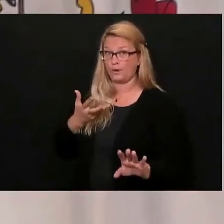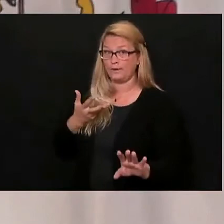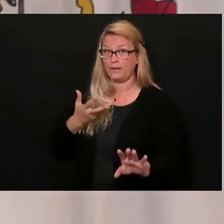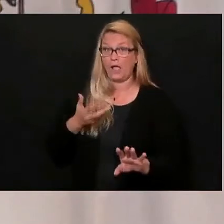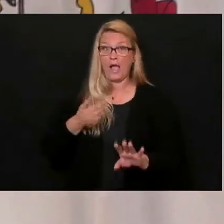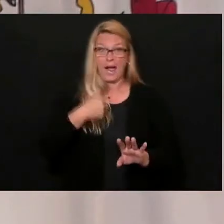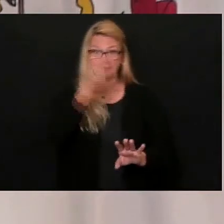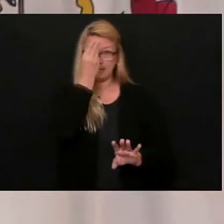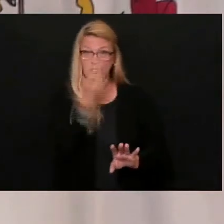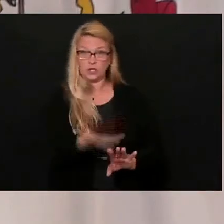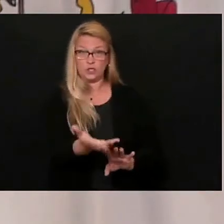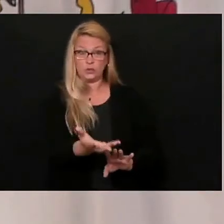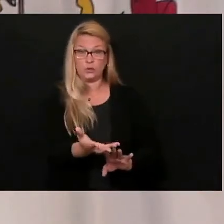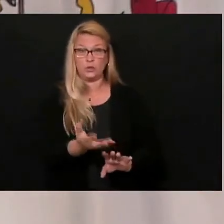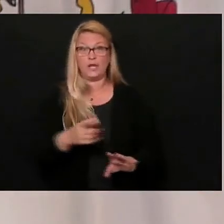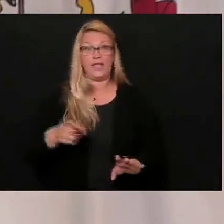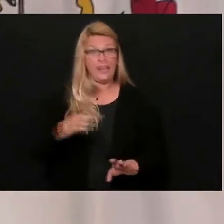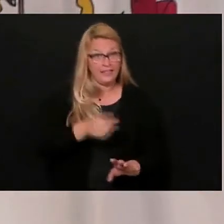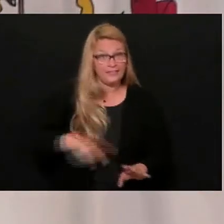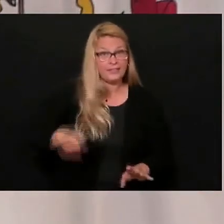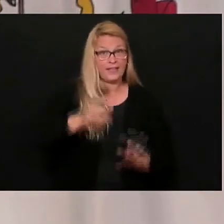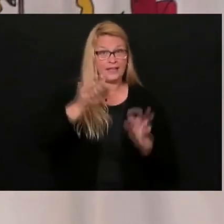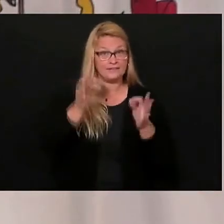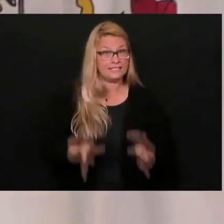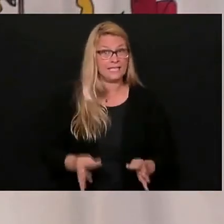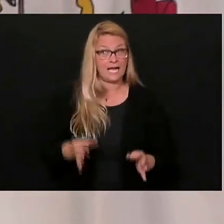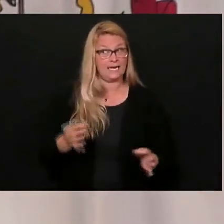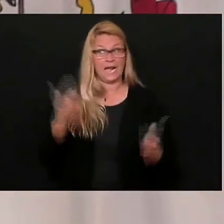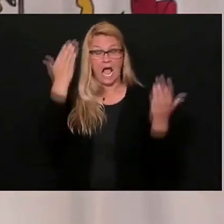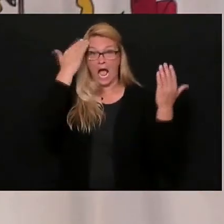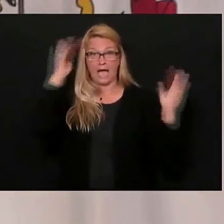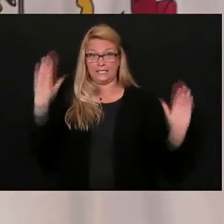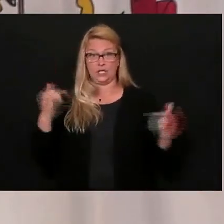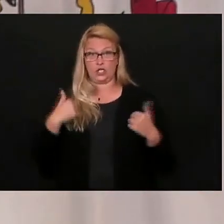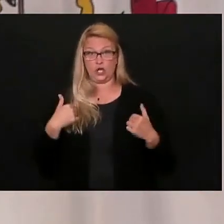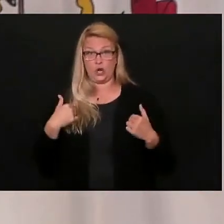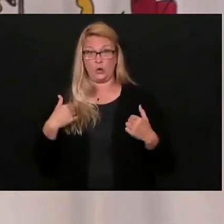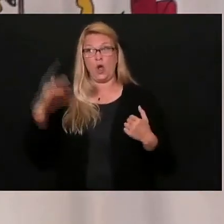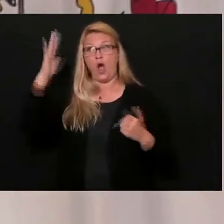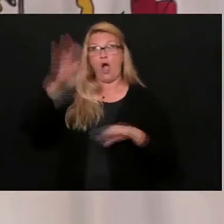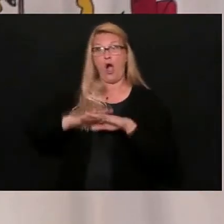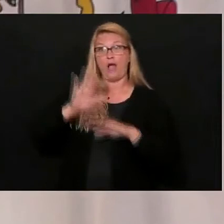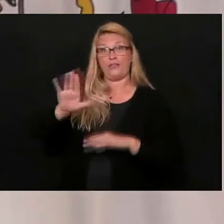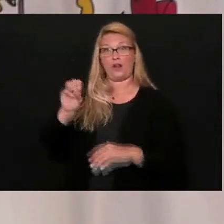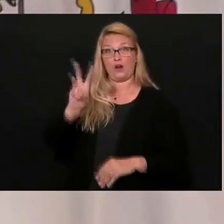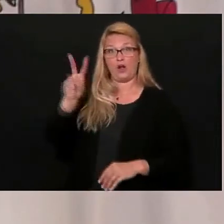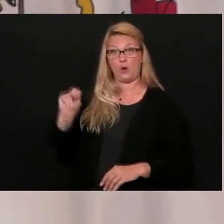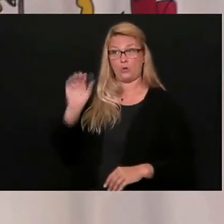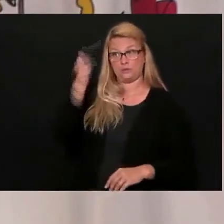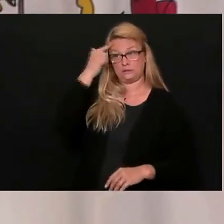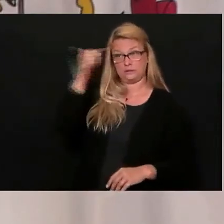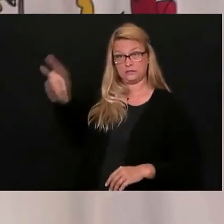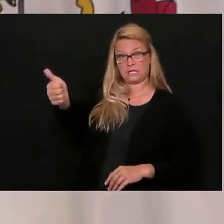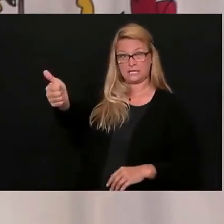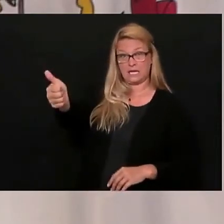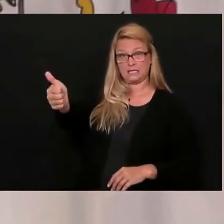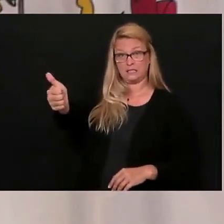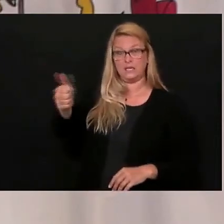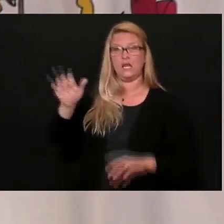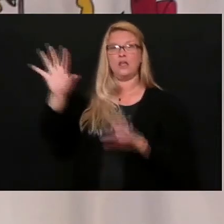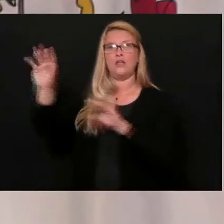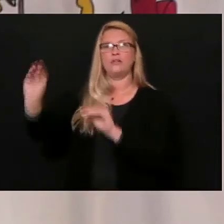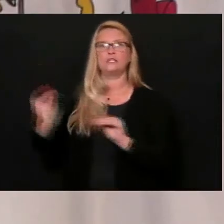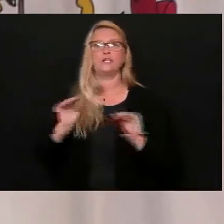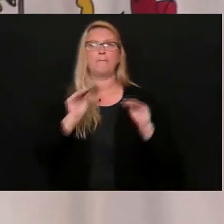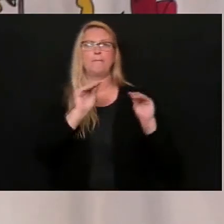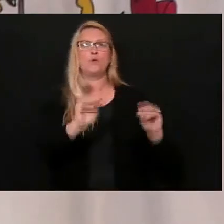they decided, unbeknownst to me, totally on their own, was to move the thing to a